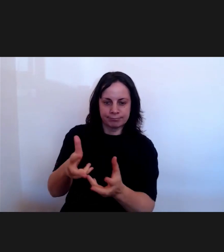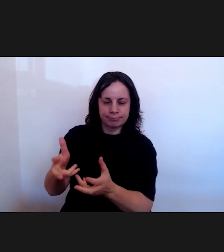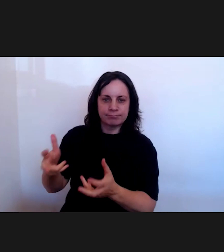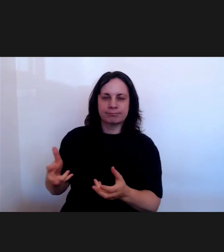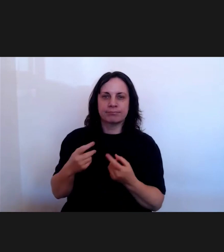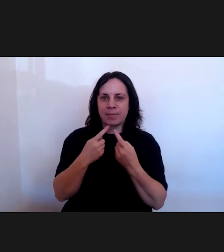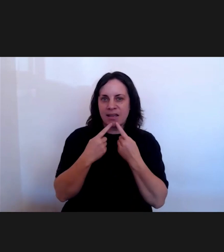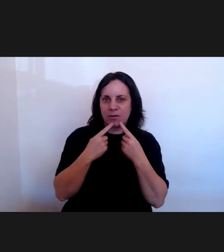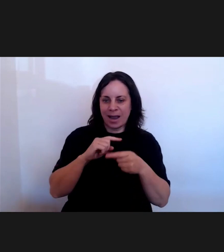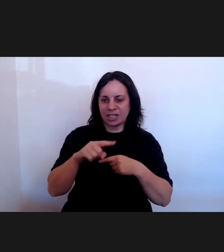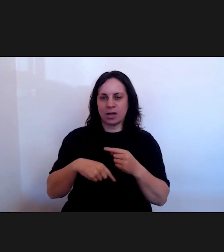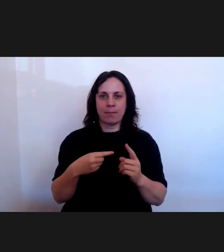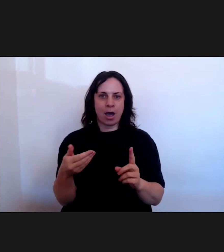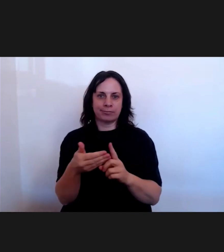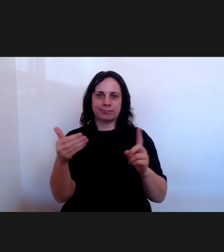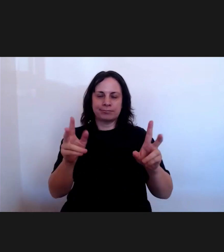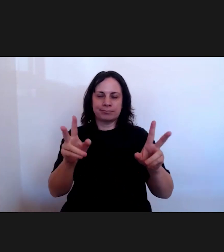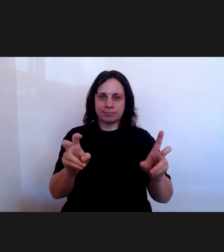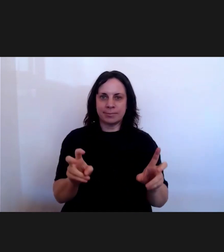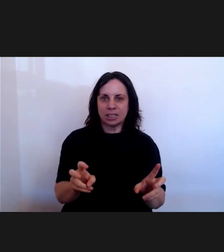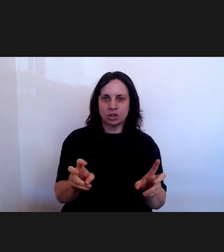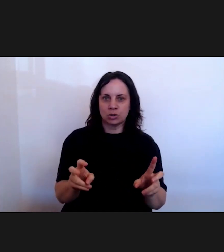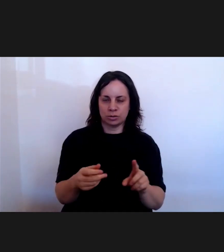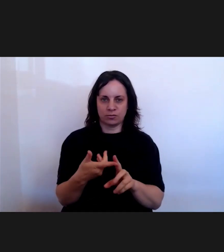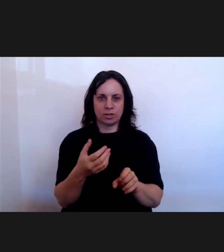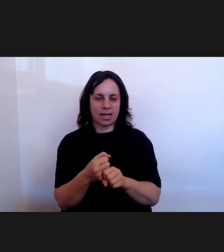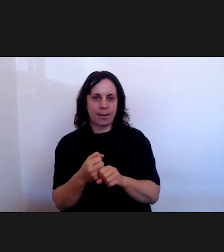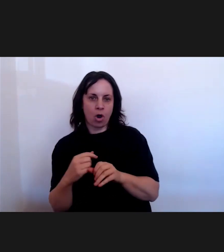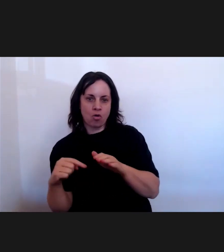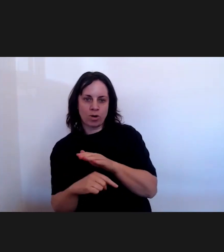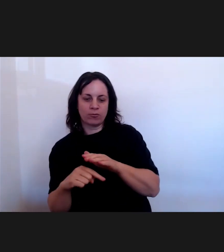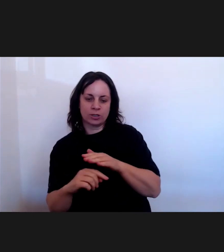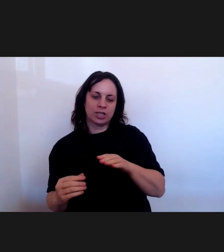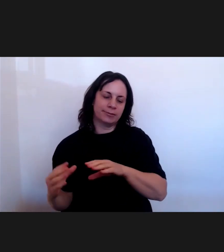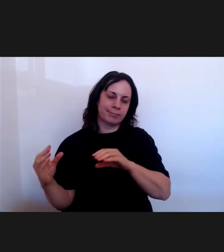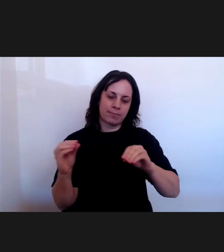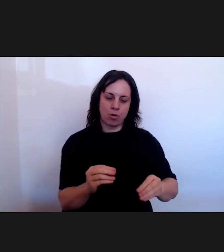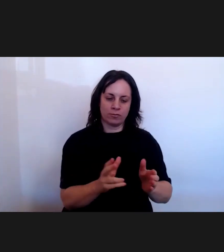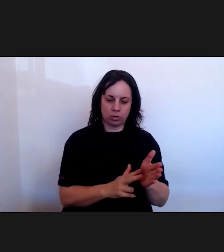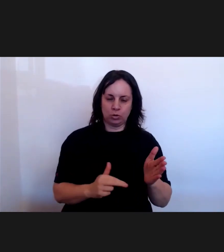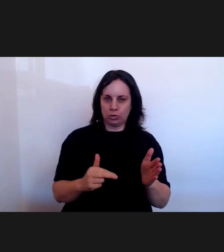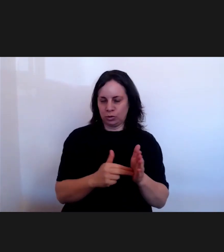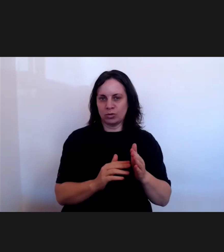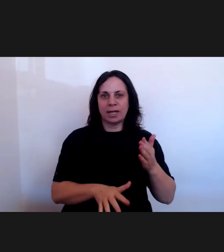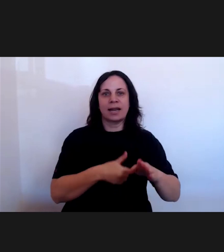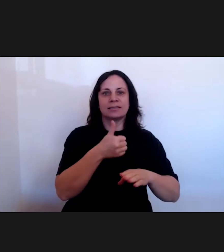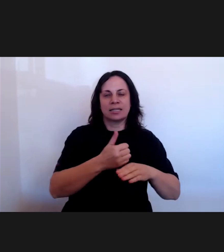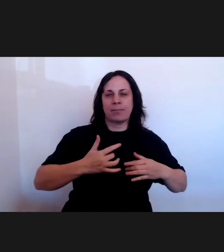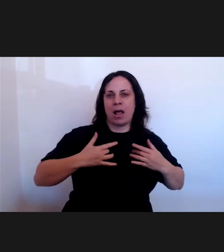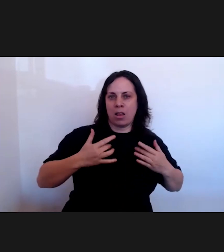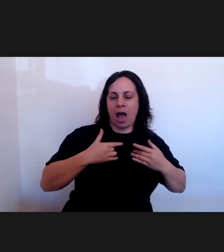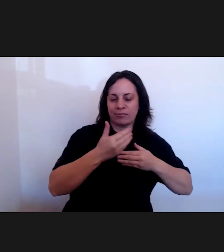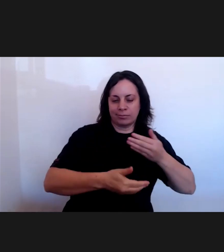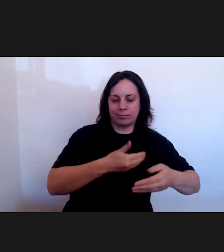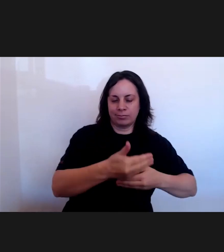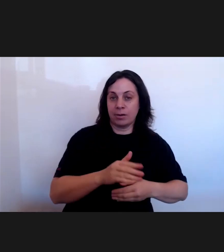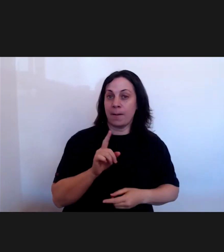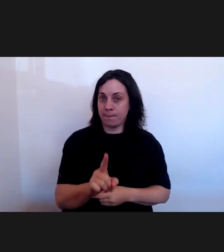that's really important, as important as refugee resettlement in New Zealand or in a new country. So really important. But I think what I've